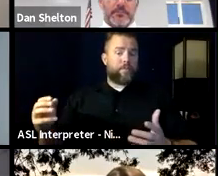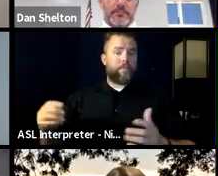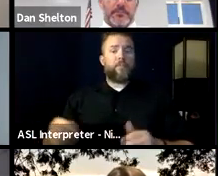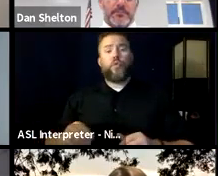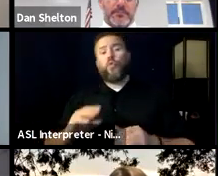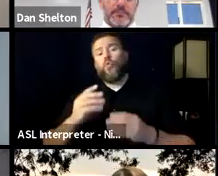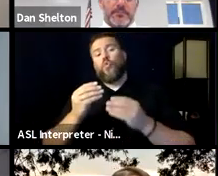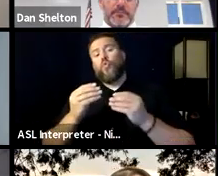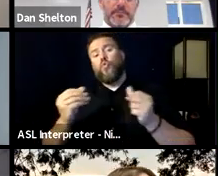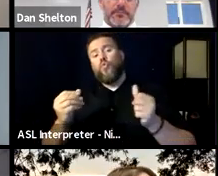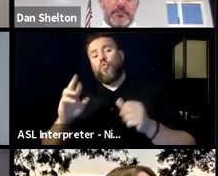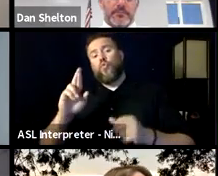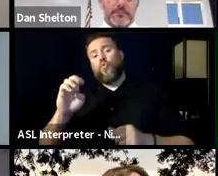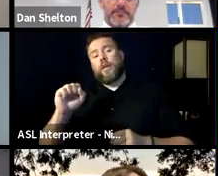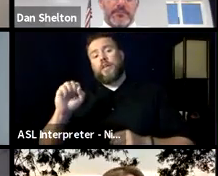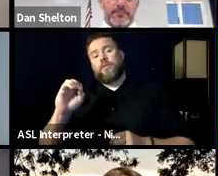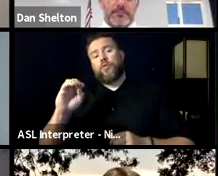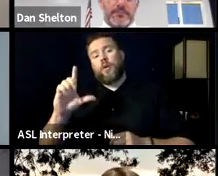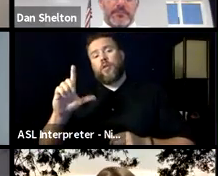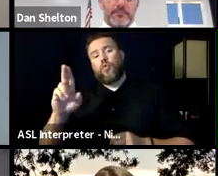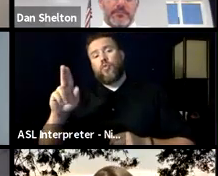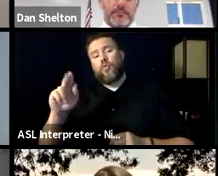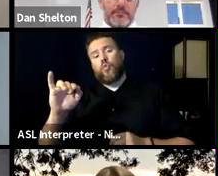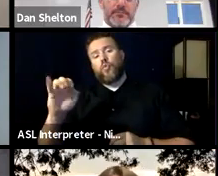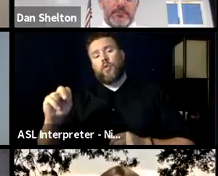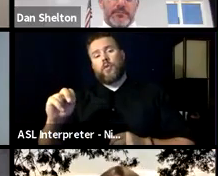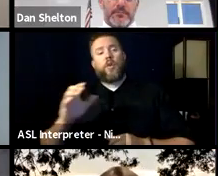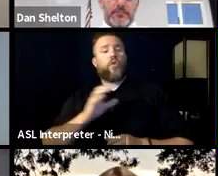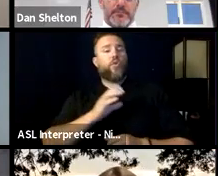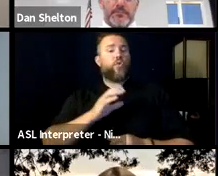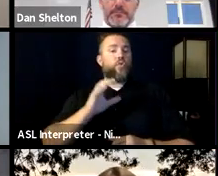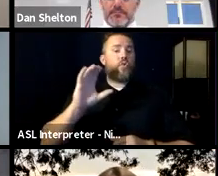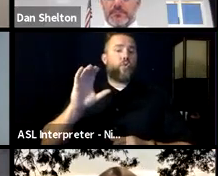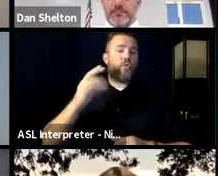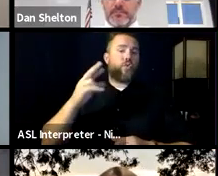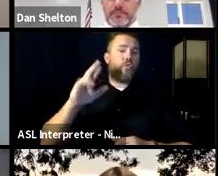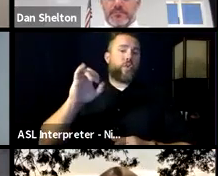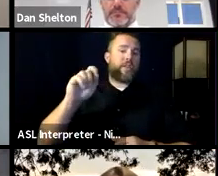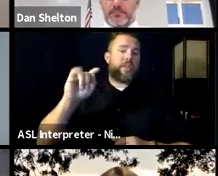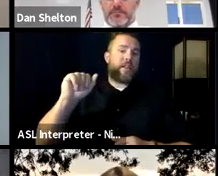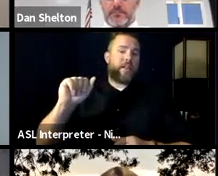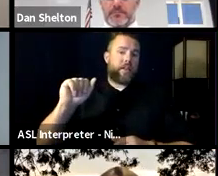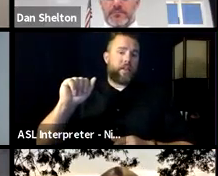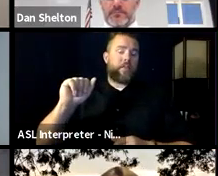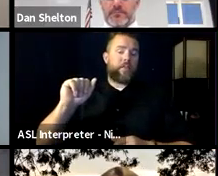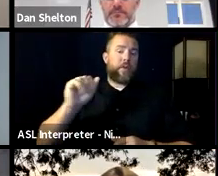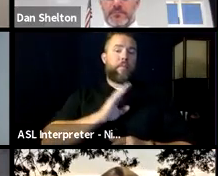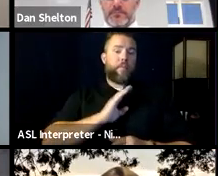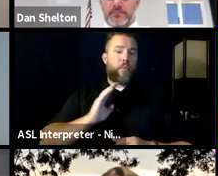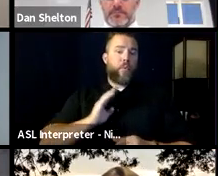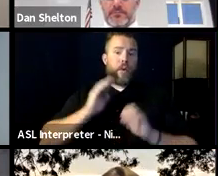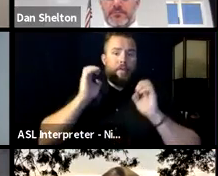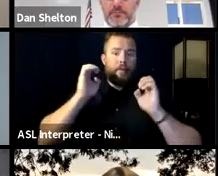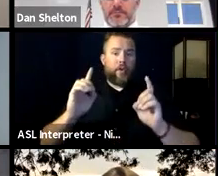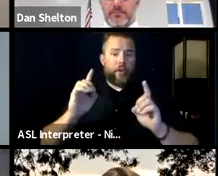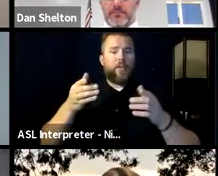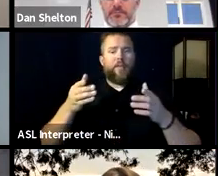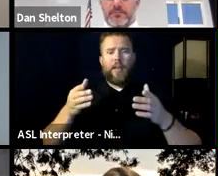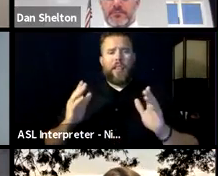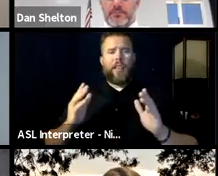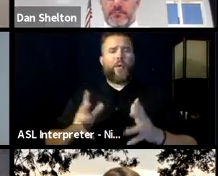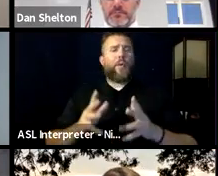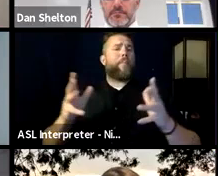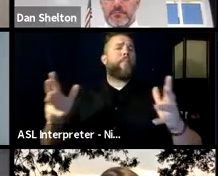Resolutions. Whereas holding the Christina School District Board of Education meetings online by video conferencing has allowed greater participation